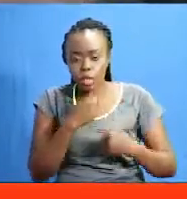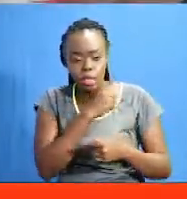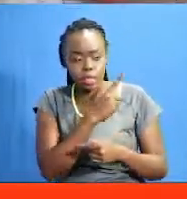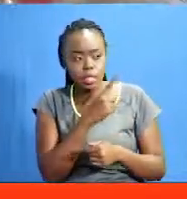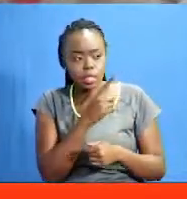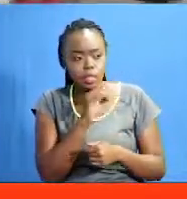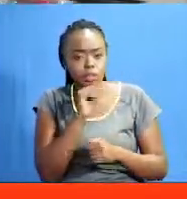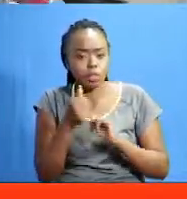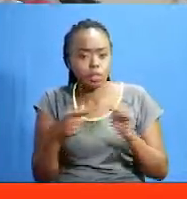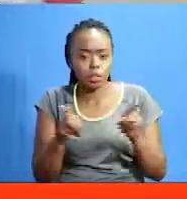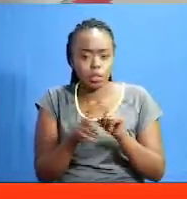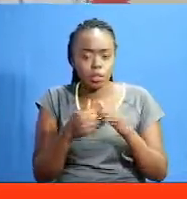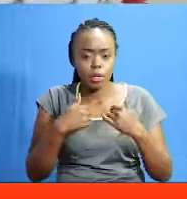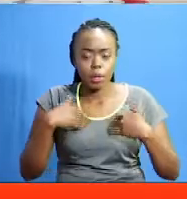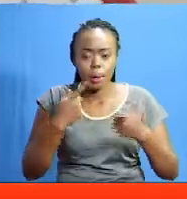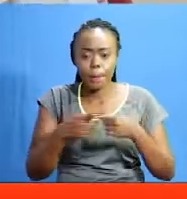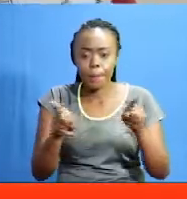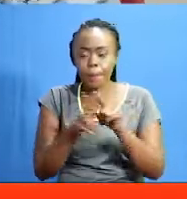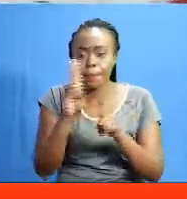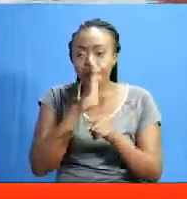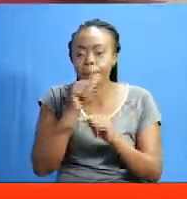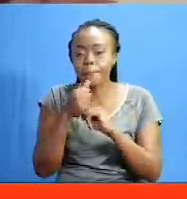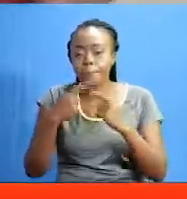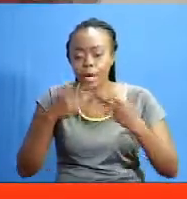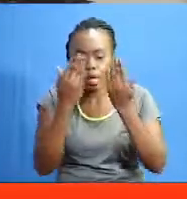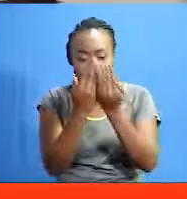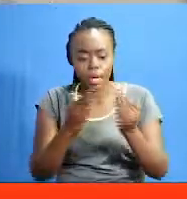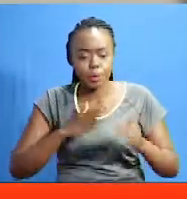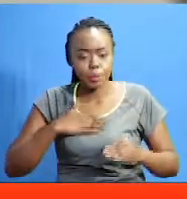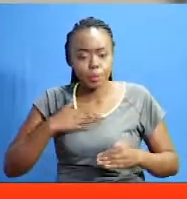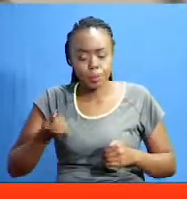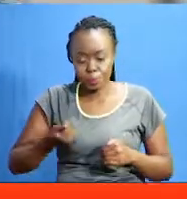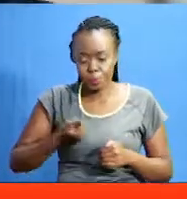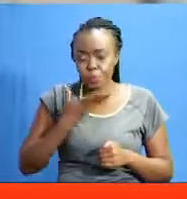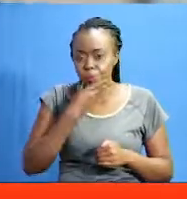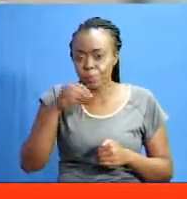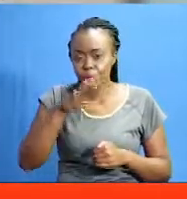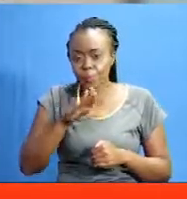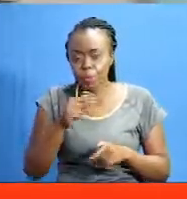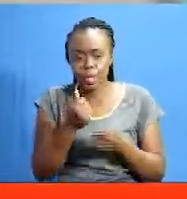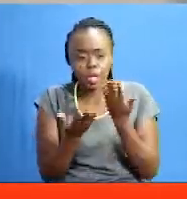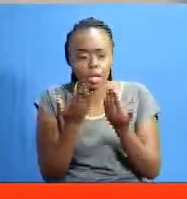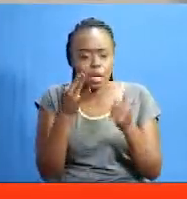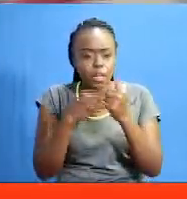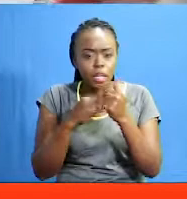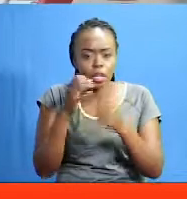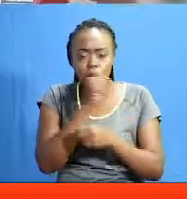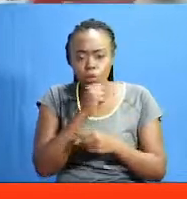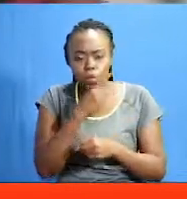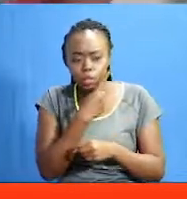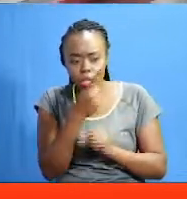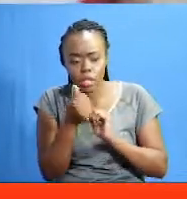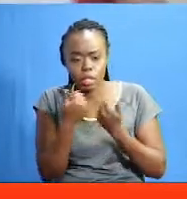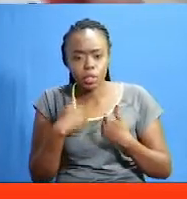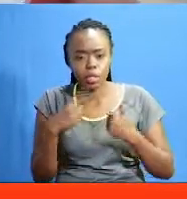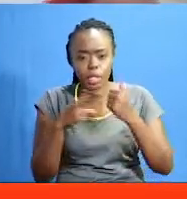of this heptasat kit. But it's meant for much younger children. This belongs to my son, who's eight years old. And